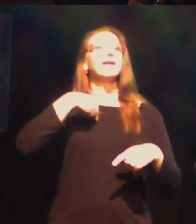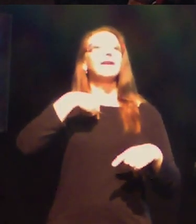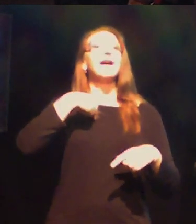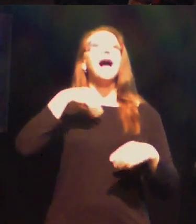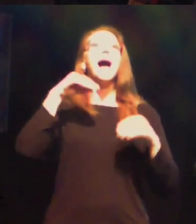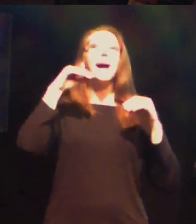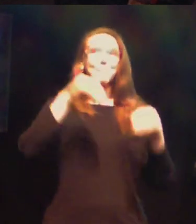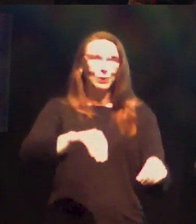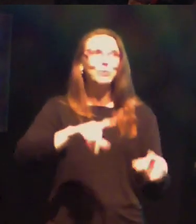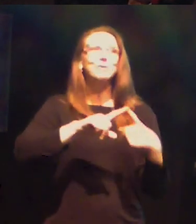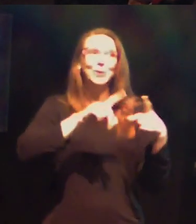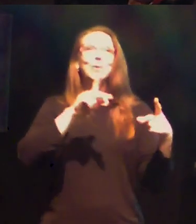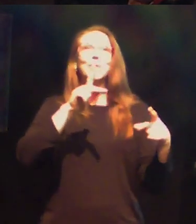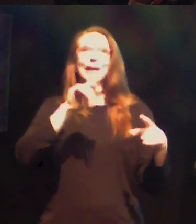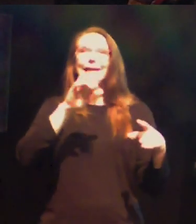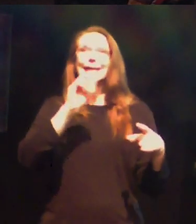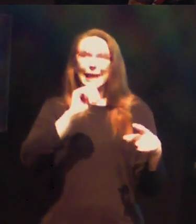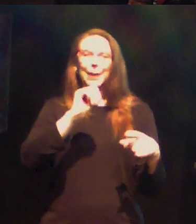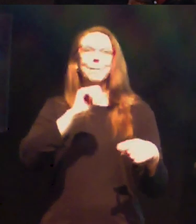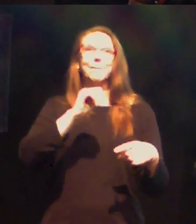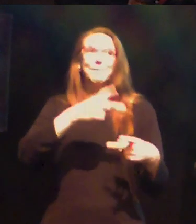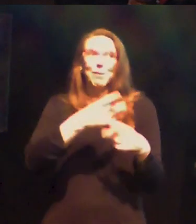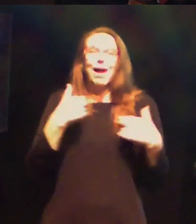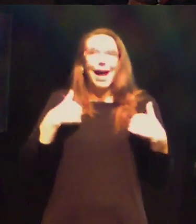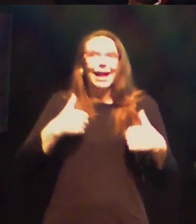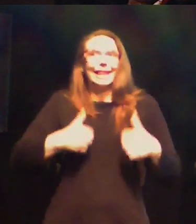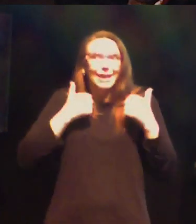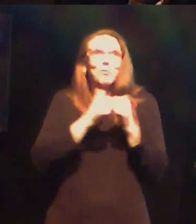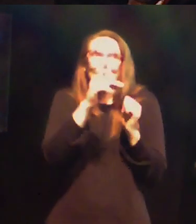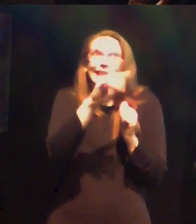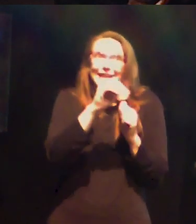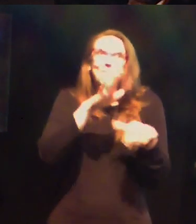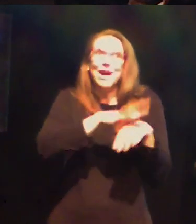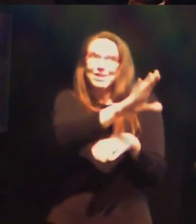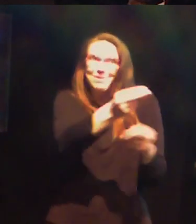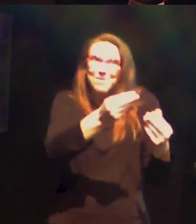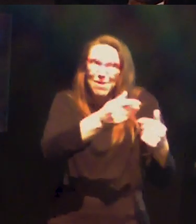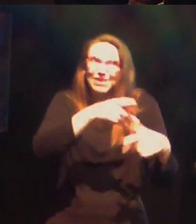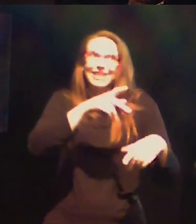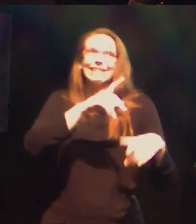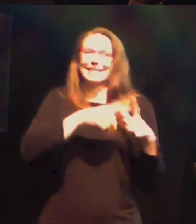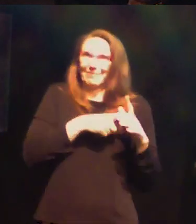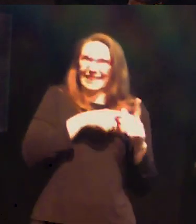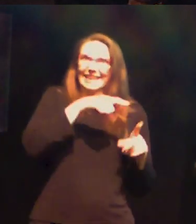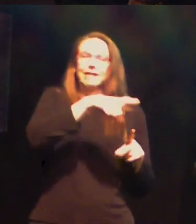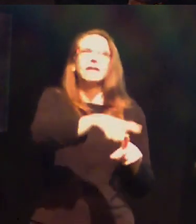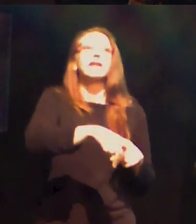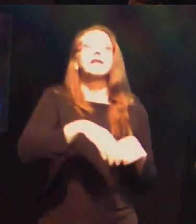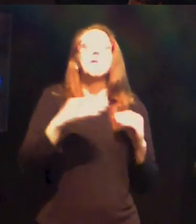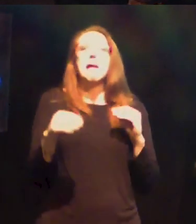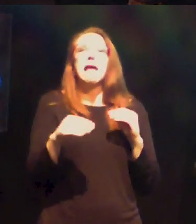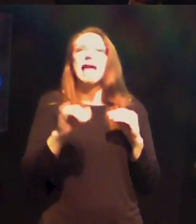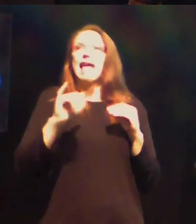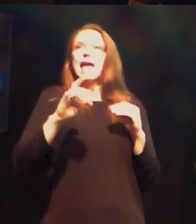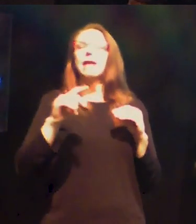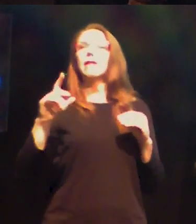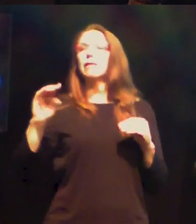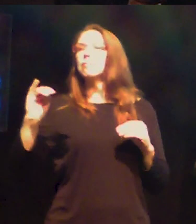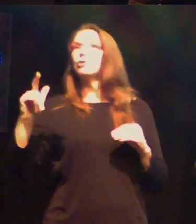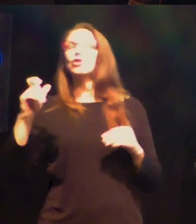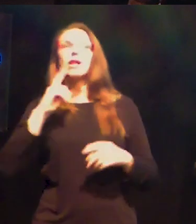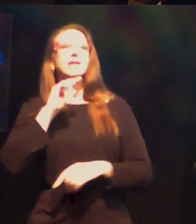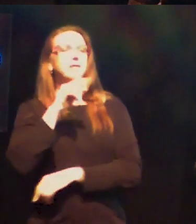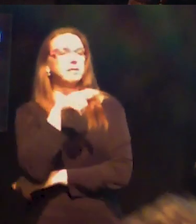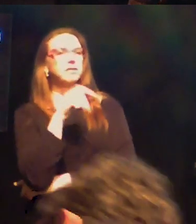in Kim's property in a different RV, and I was living with them in the beginning. And then we added something, and she was like,